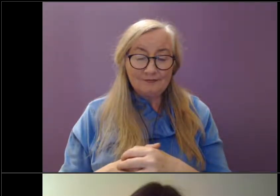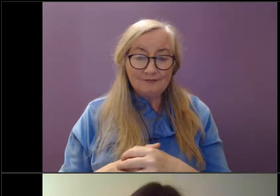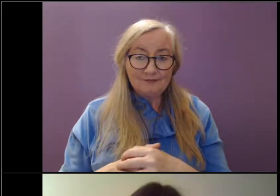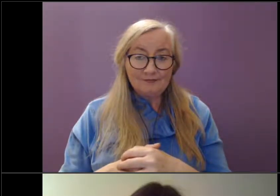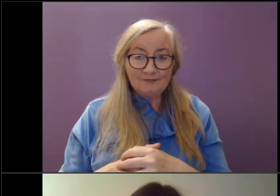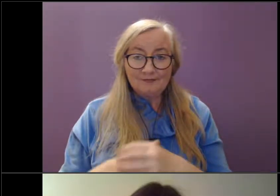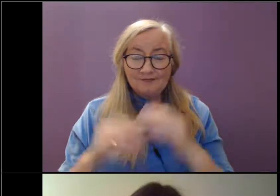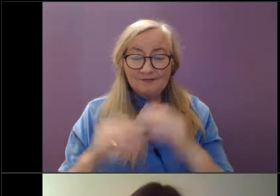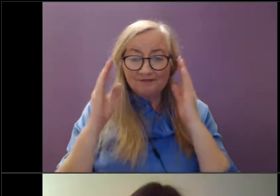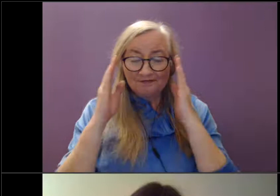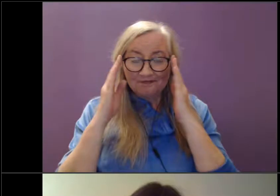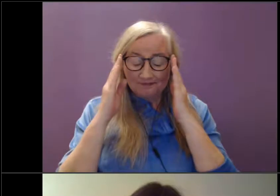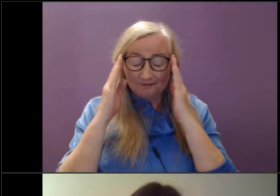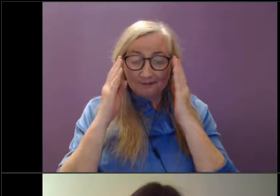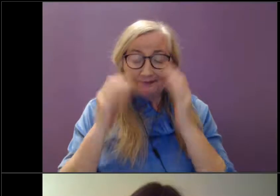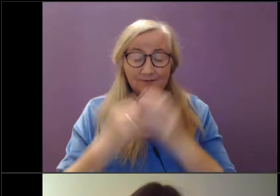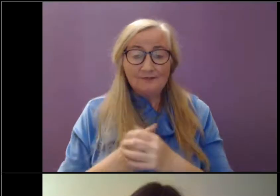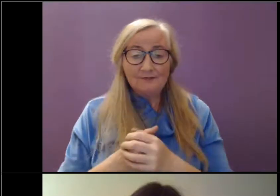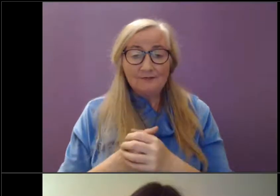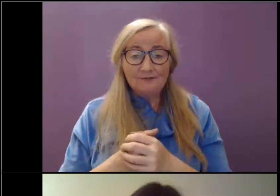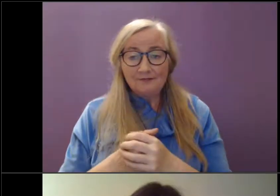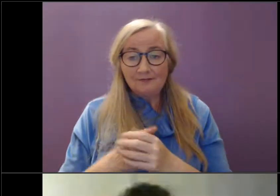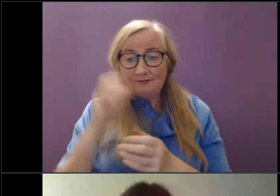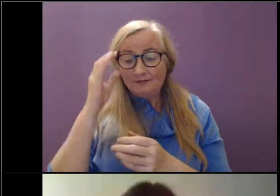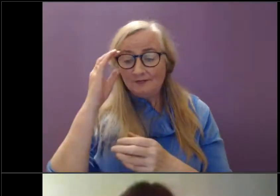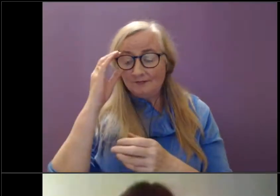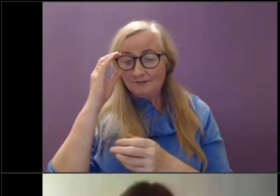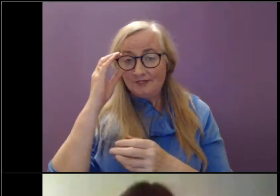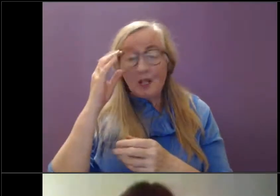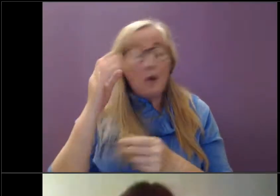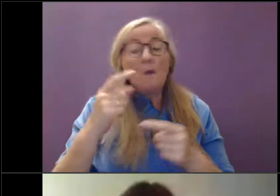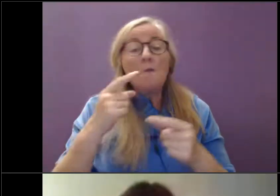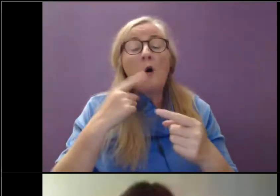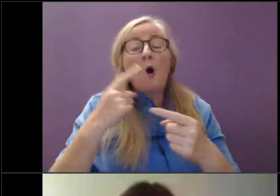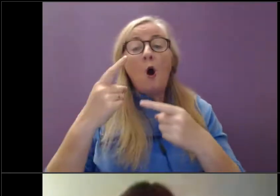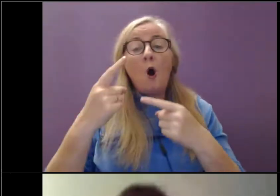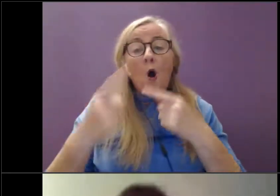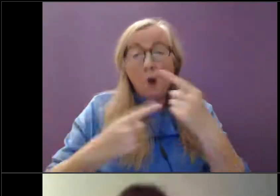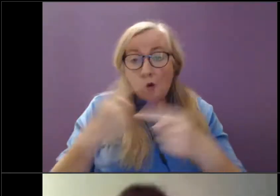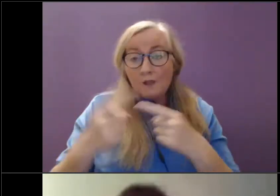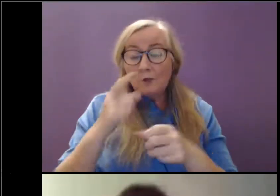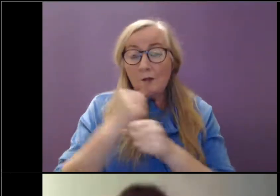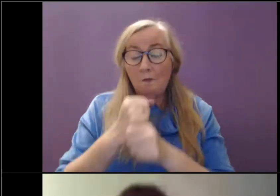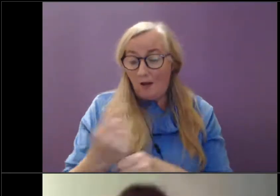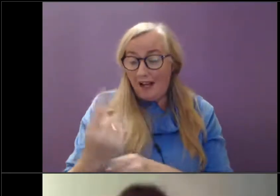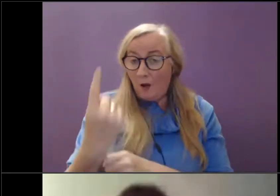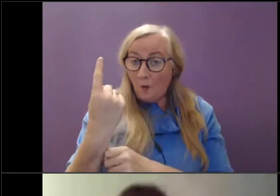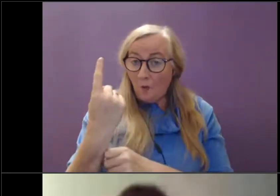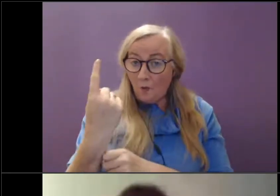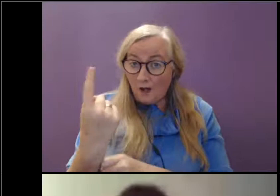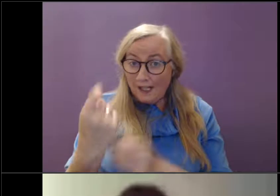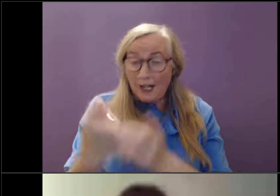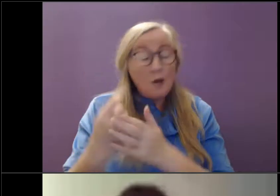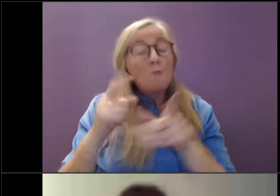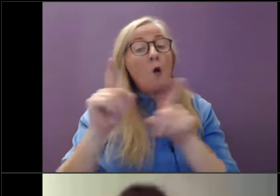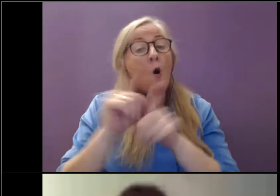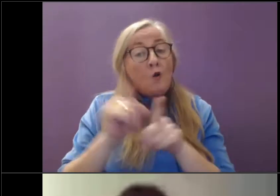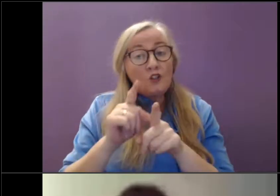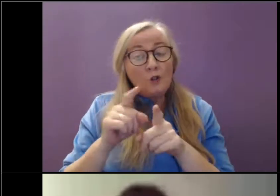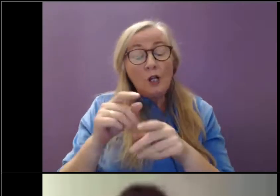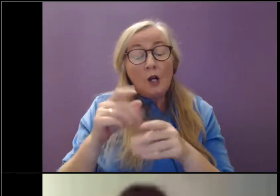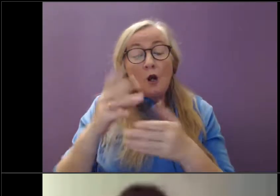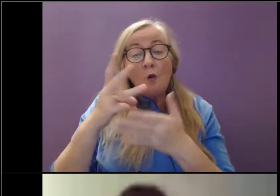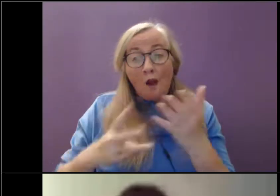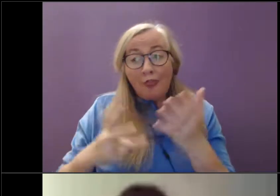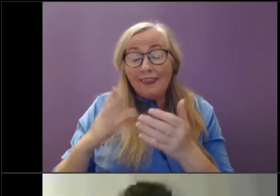one particular thing that's current and active, and the old stuff. I suppose it's important to hear them and listen to why